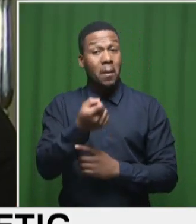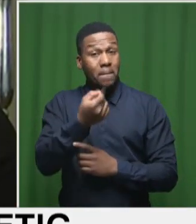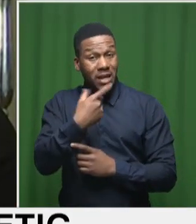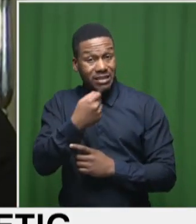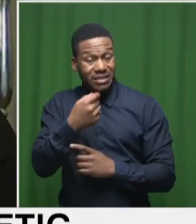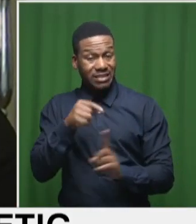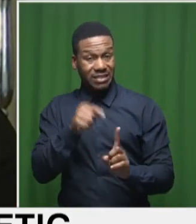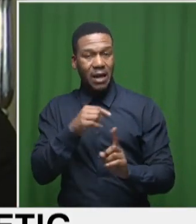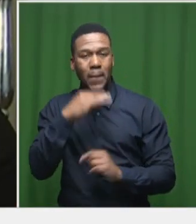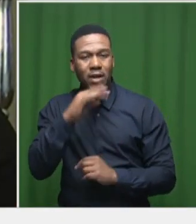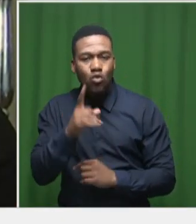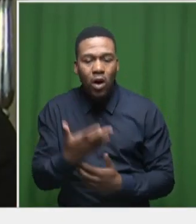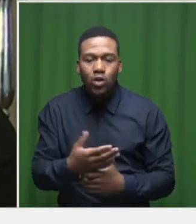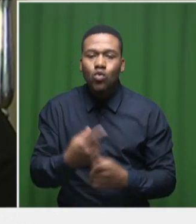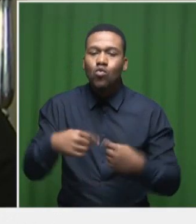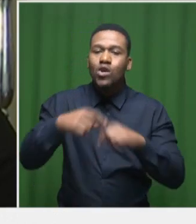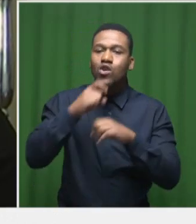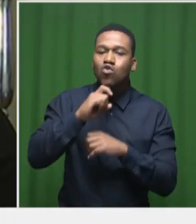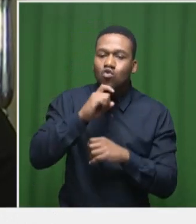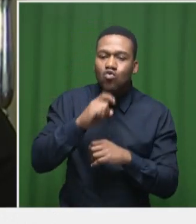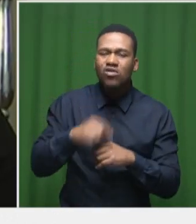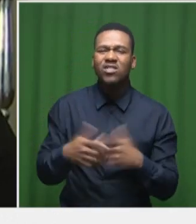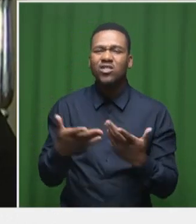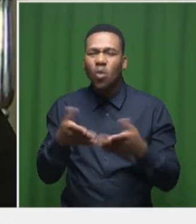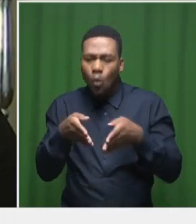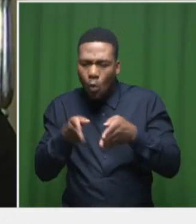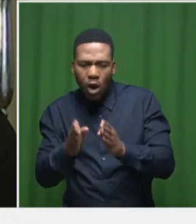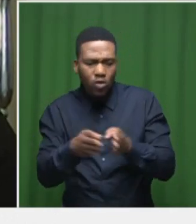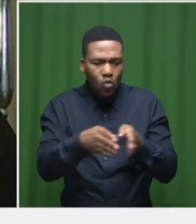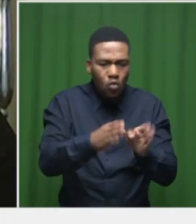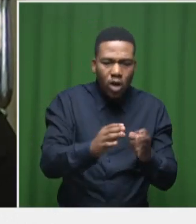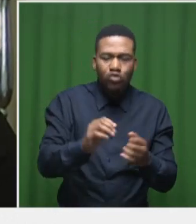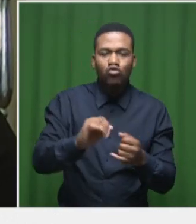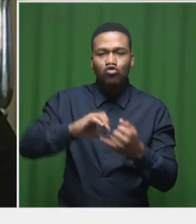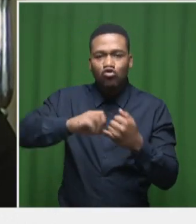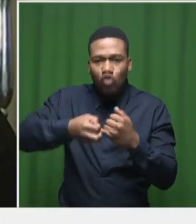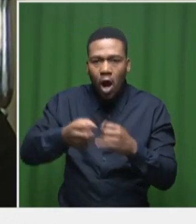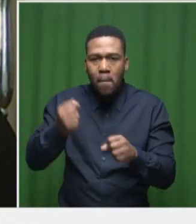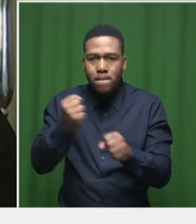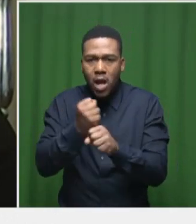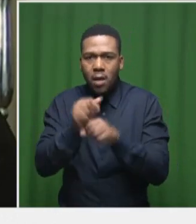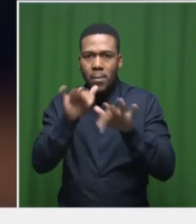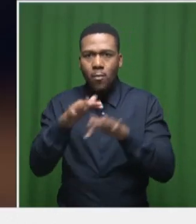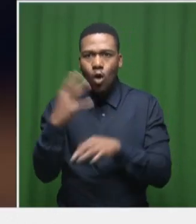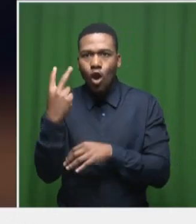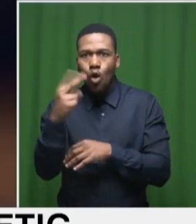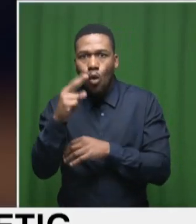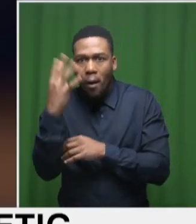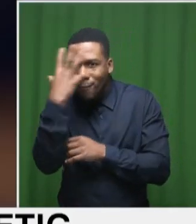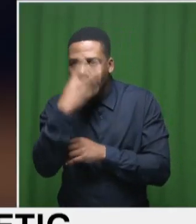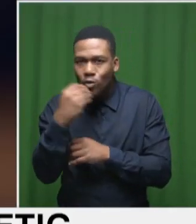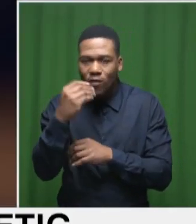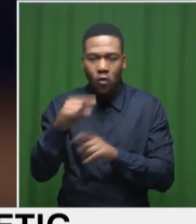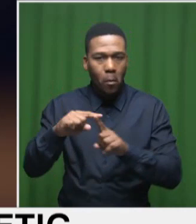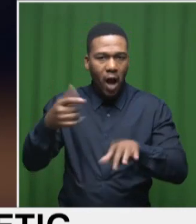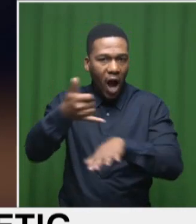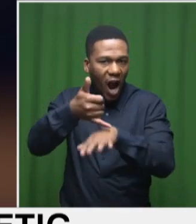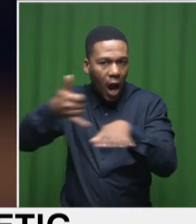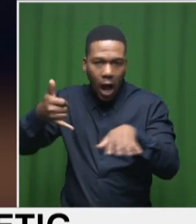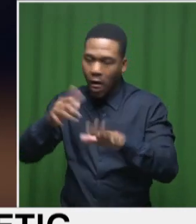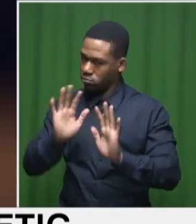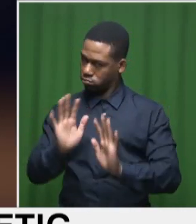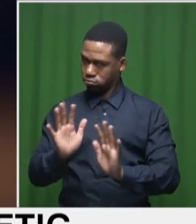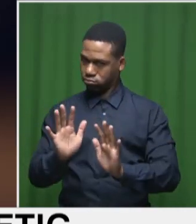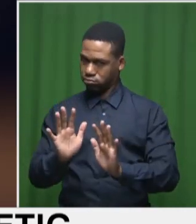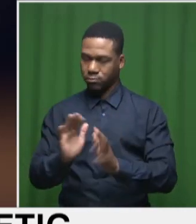minimally invasive techniques to create beauty and youthfulness in people's skin without needing to cut them open. So I think a lot of the